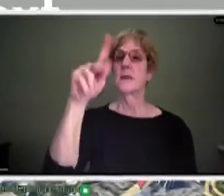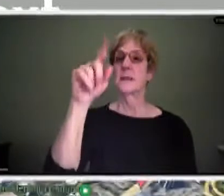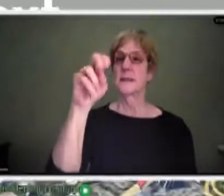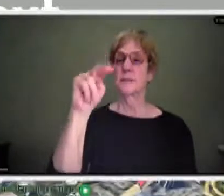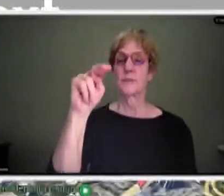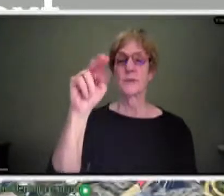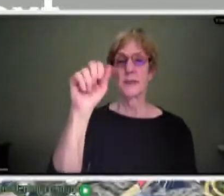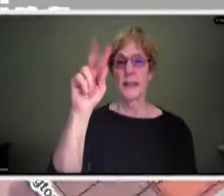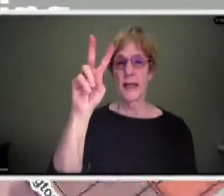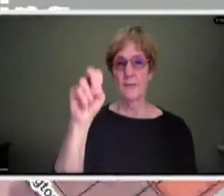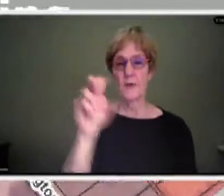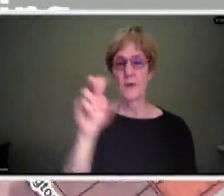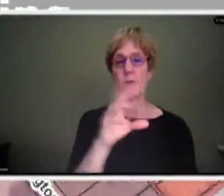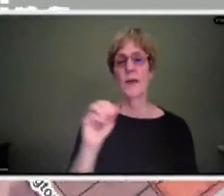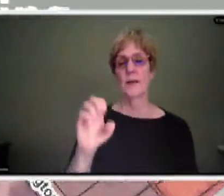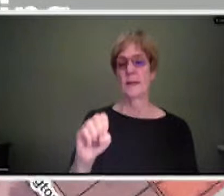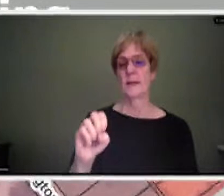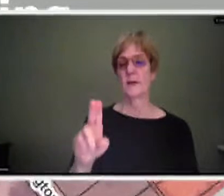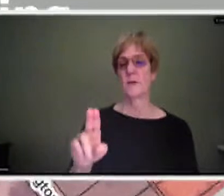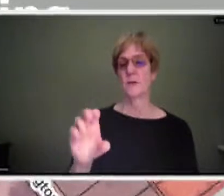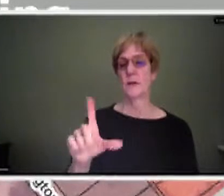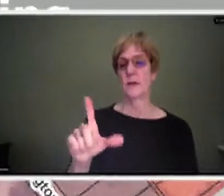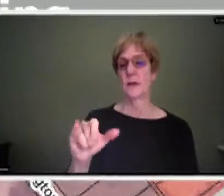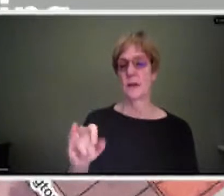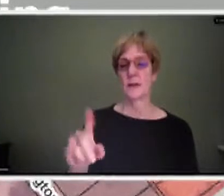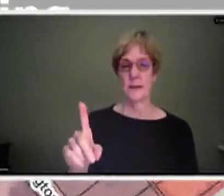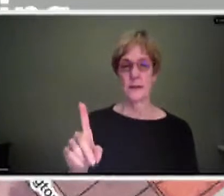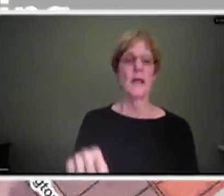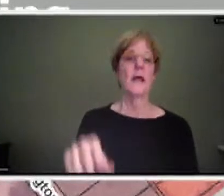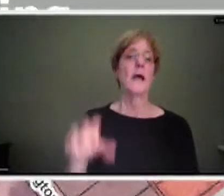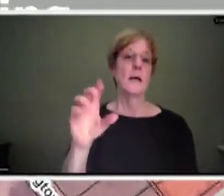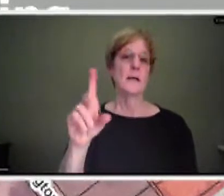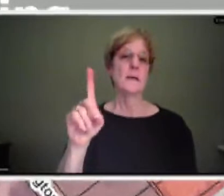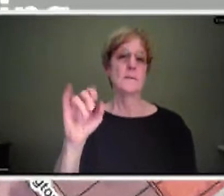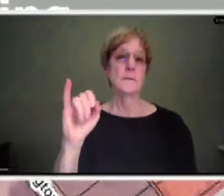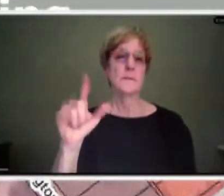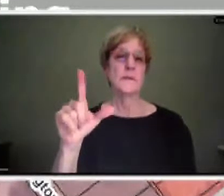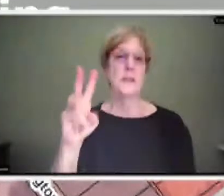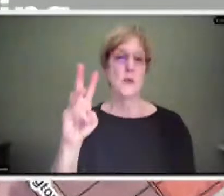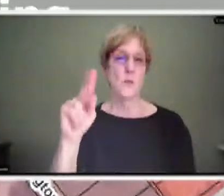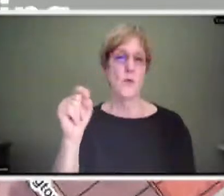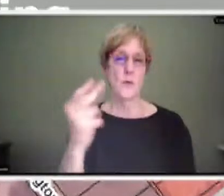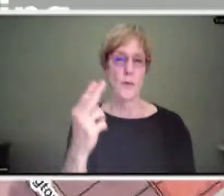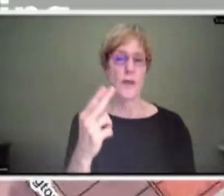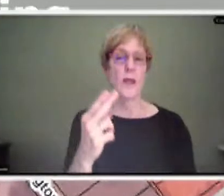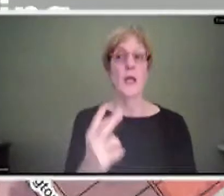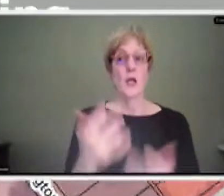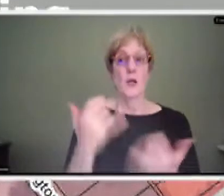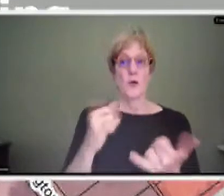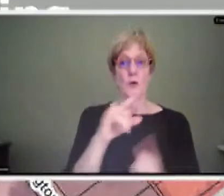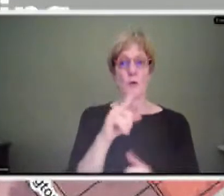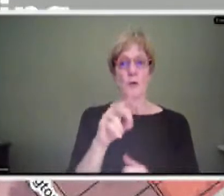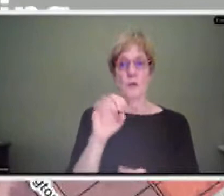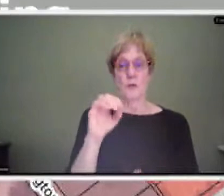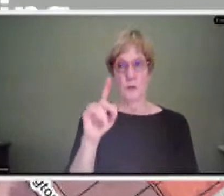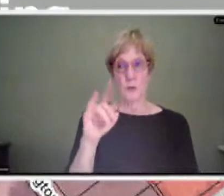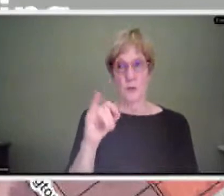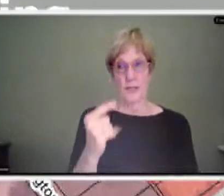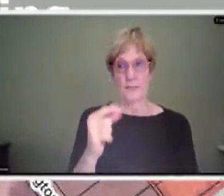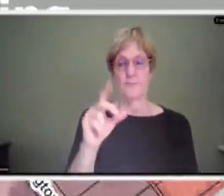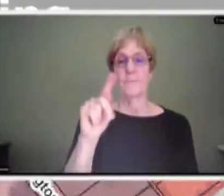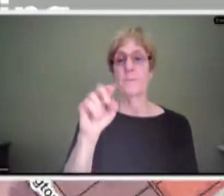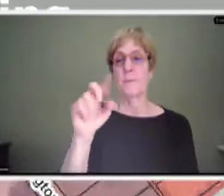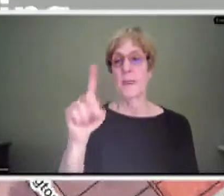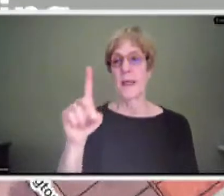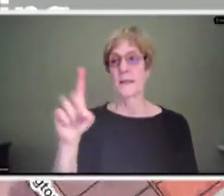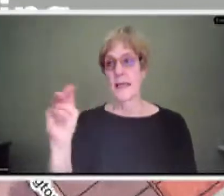Avenue in the Dilworth community. The current zoning is TOD-M optional and TOD-R